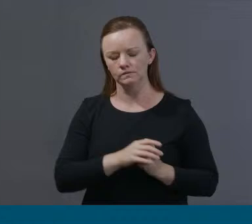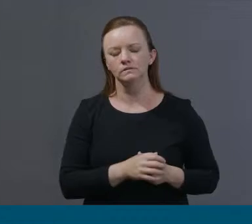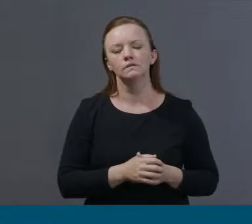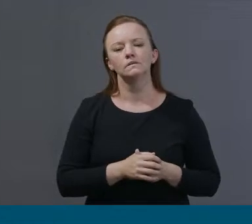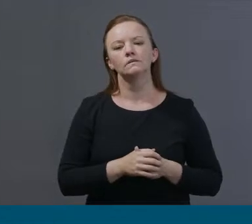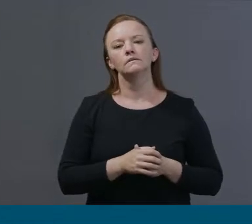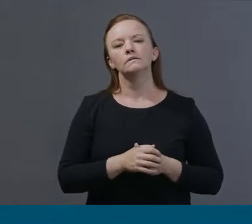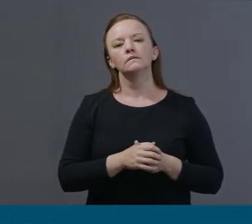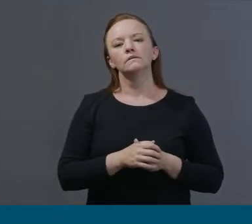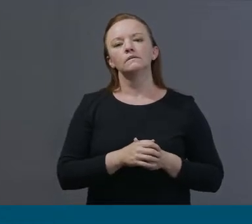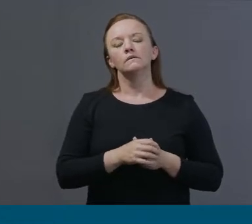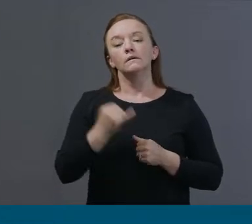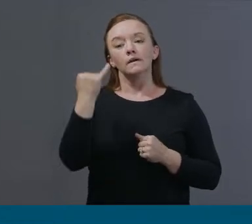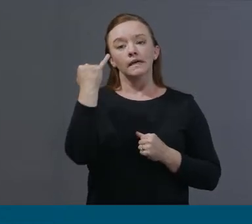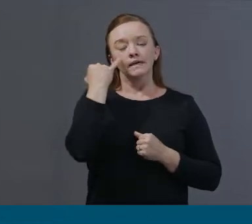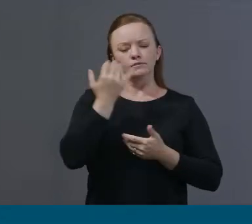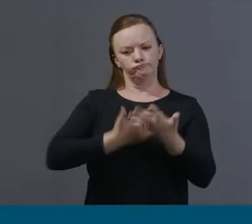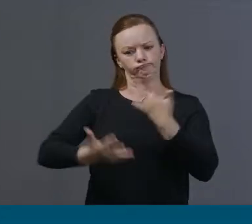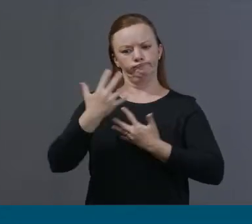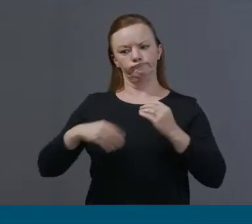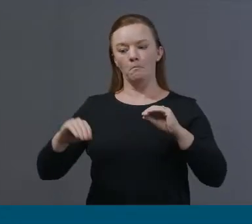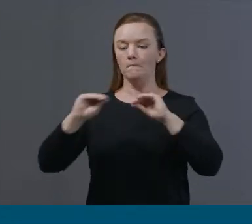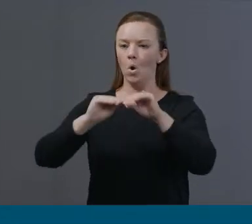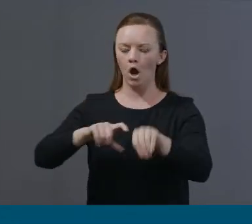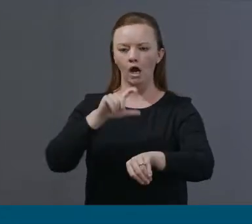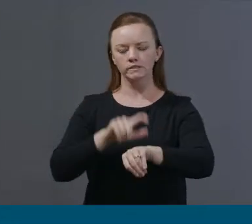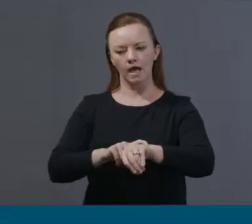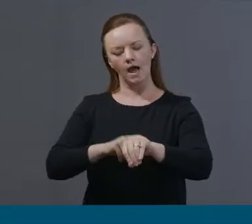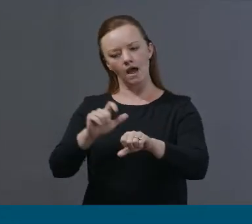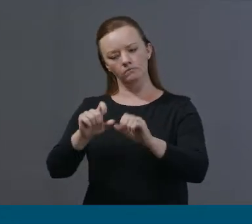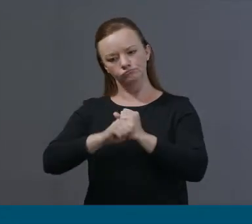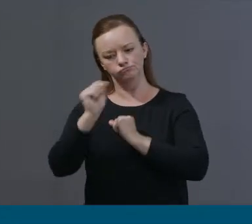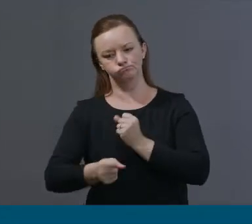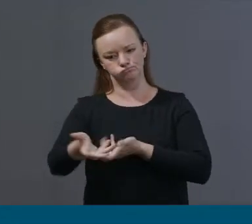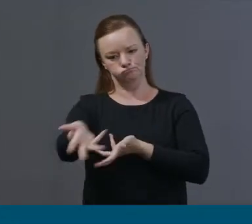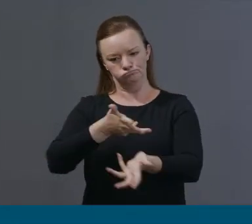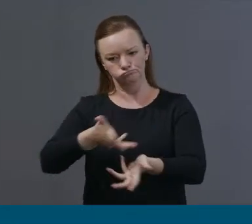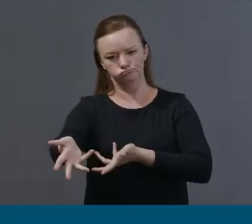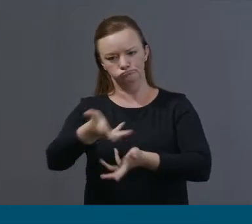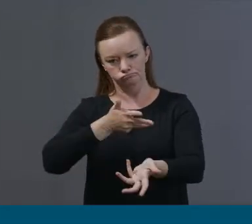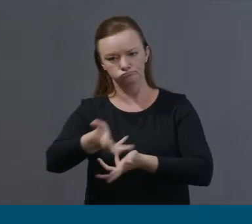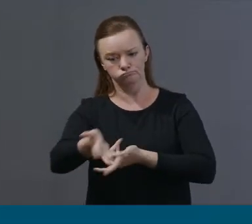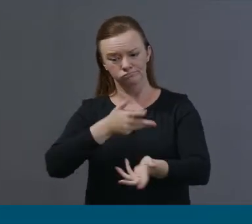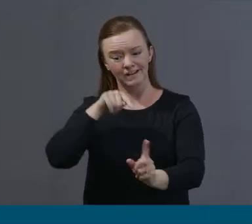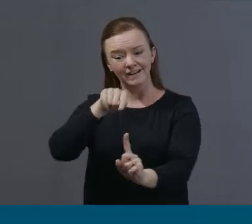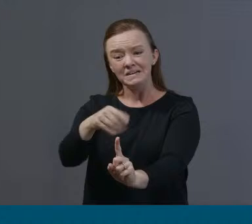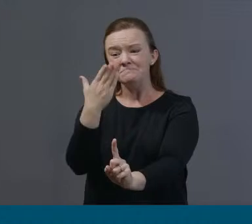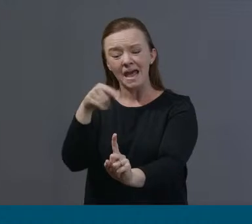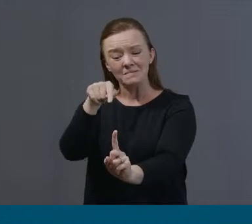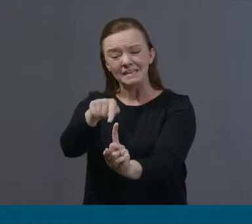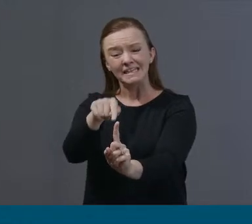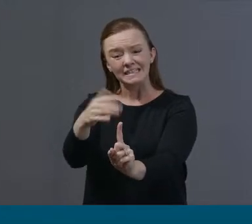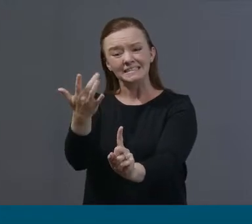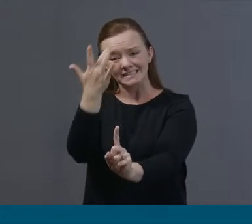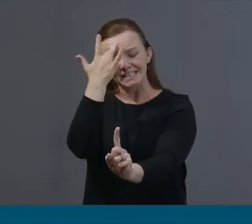with. Spending more time with people who may be infected is going to significantly increase your risk.